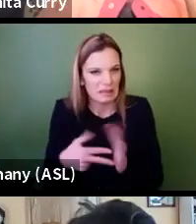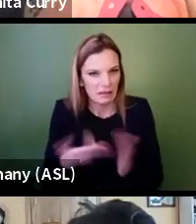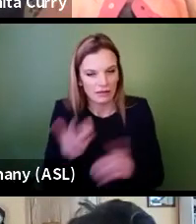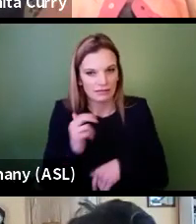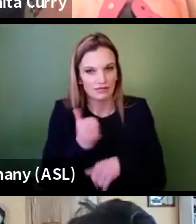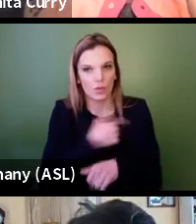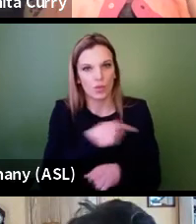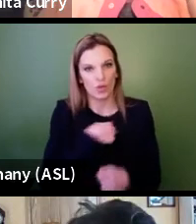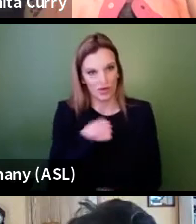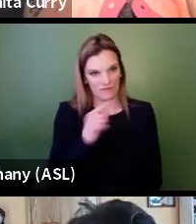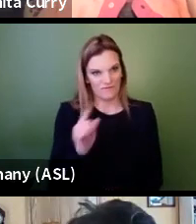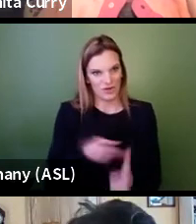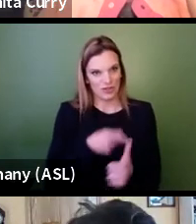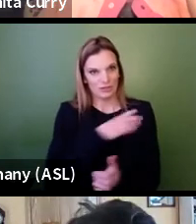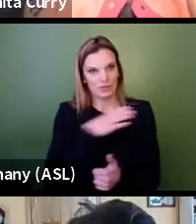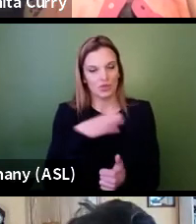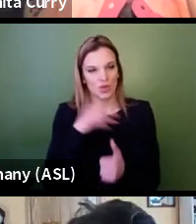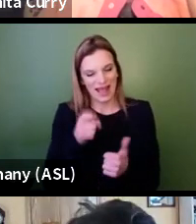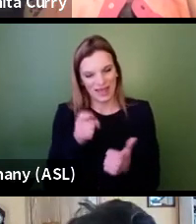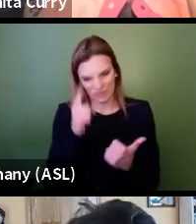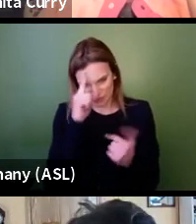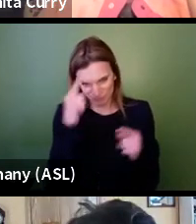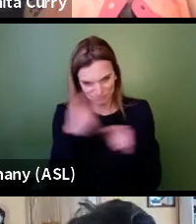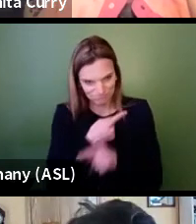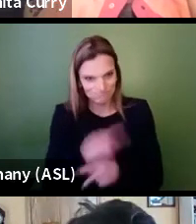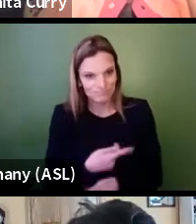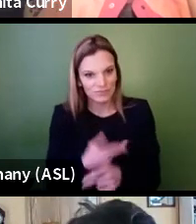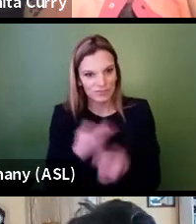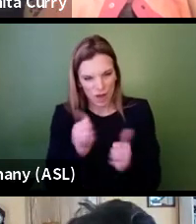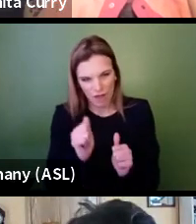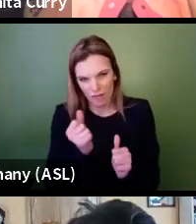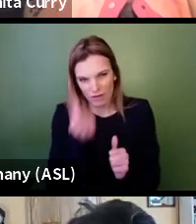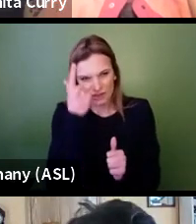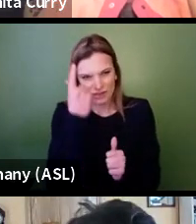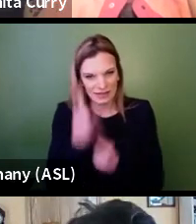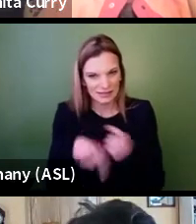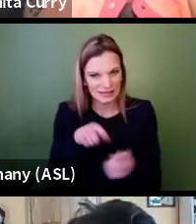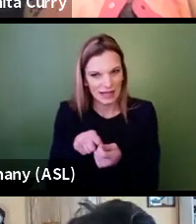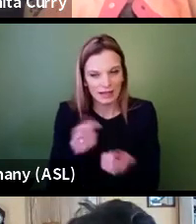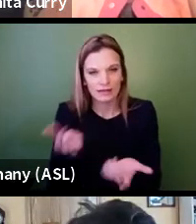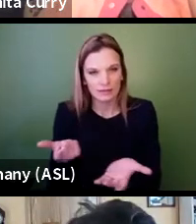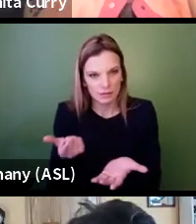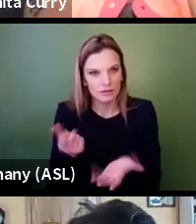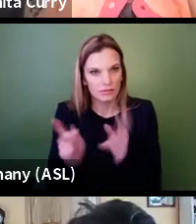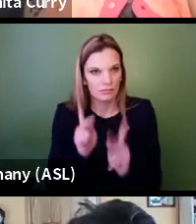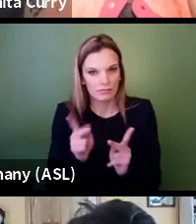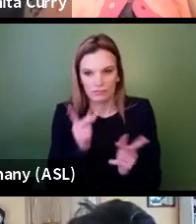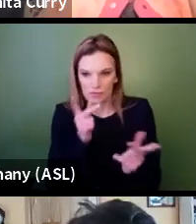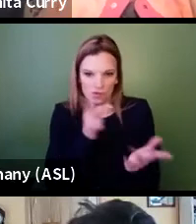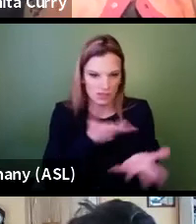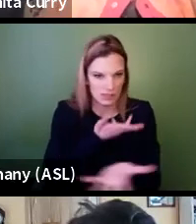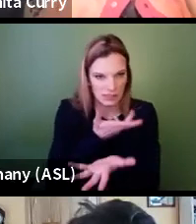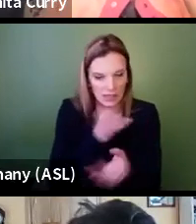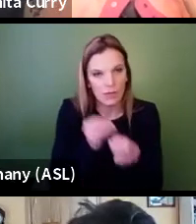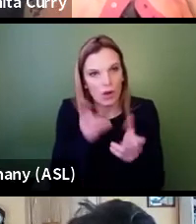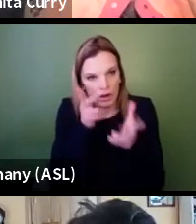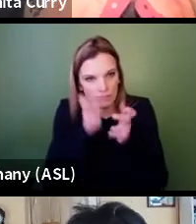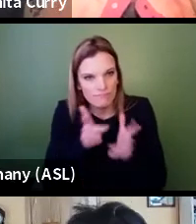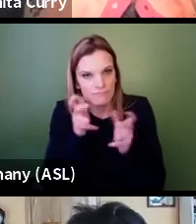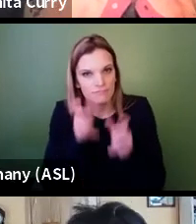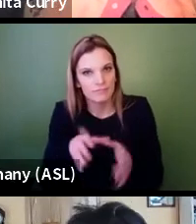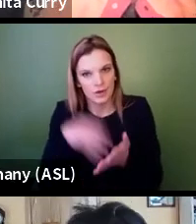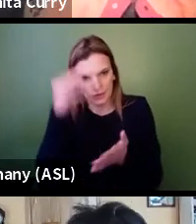first commission to sort of wrestle with it and try to understand it. The more that people who are wrestling, and the more we can listen in on the conversation